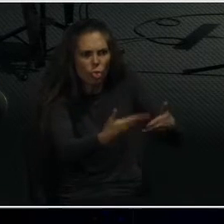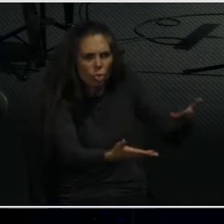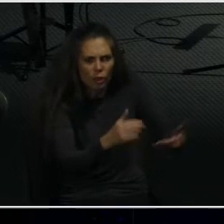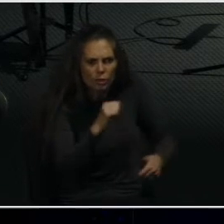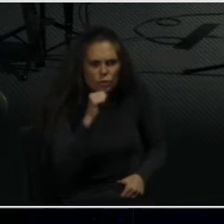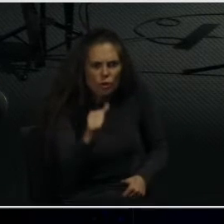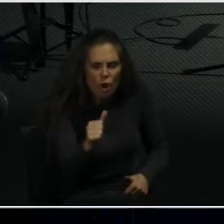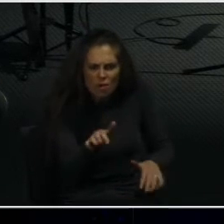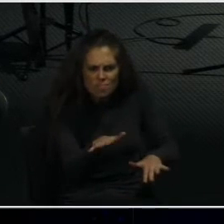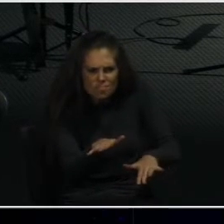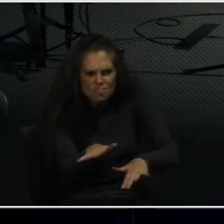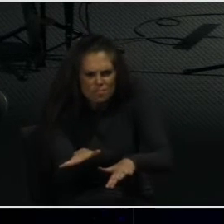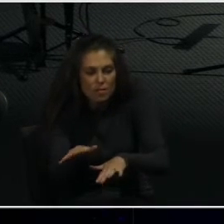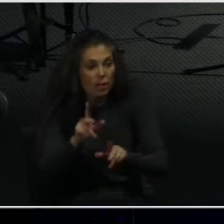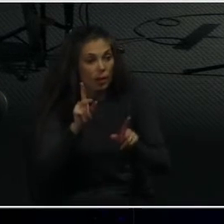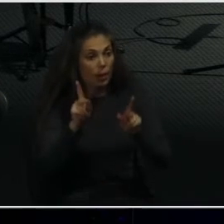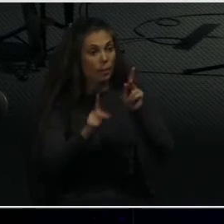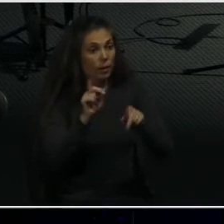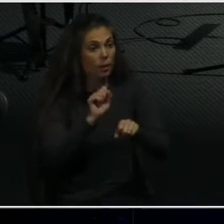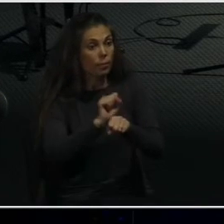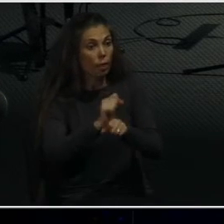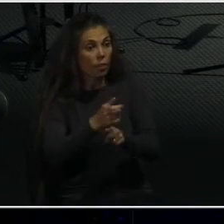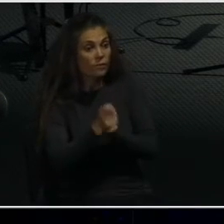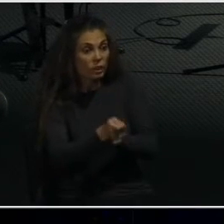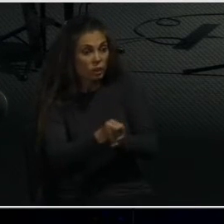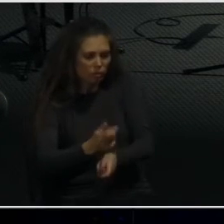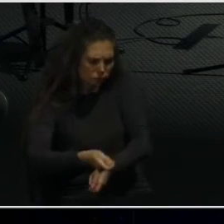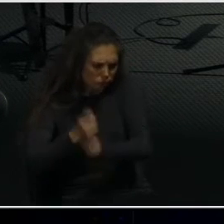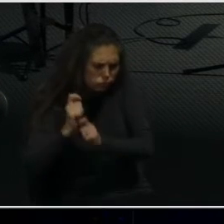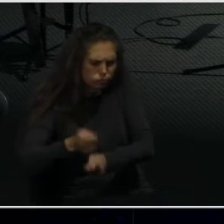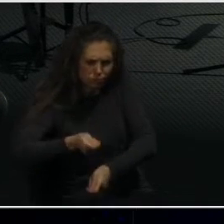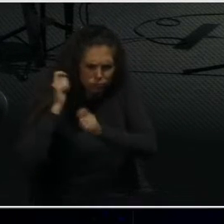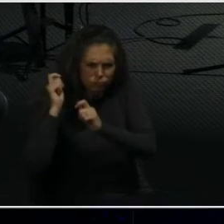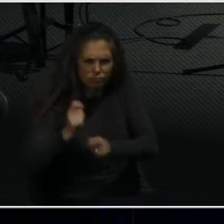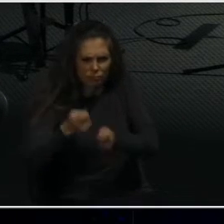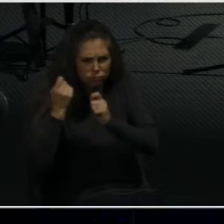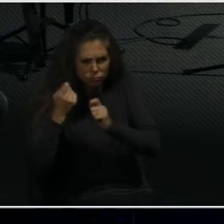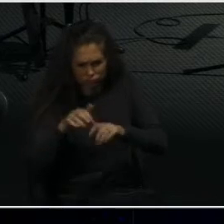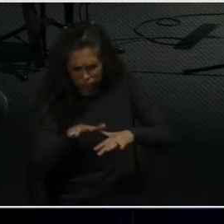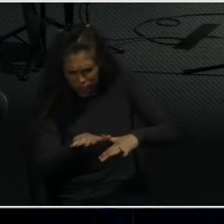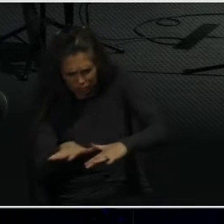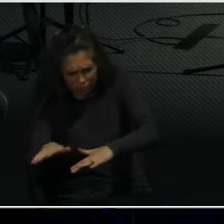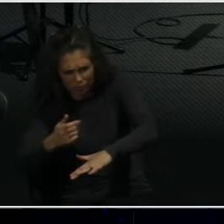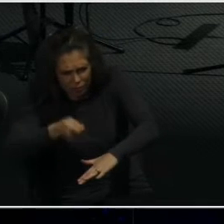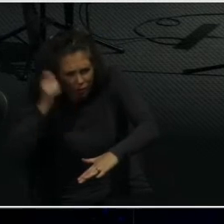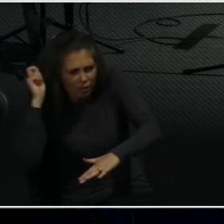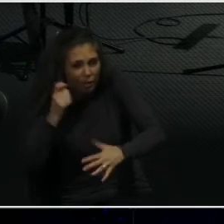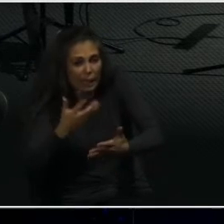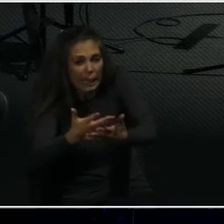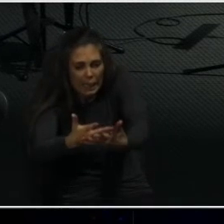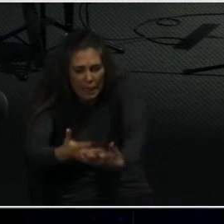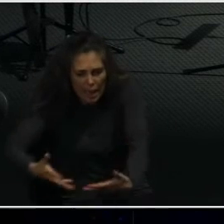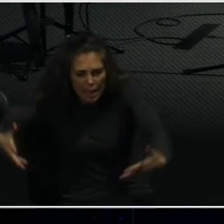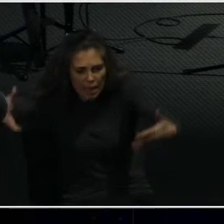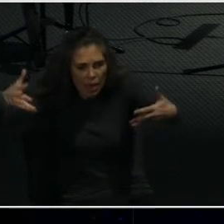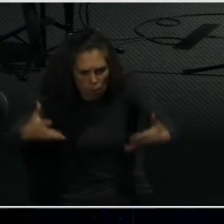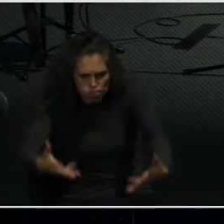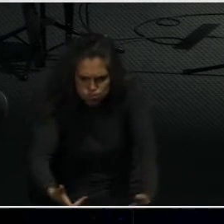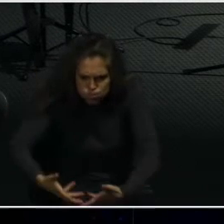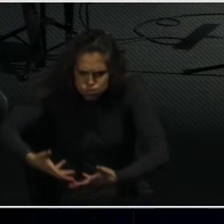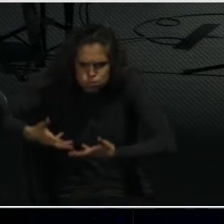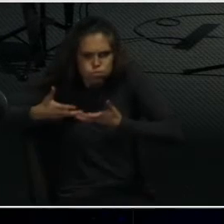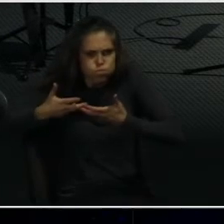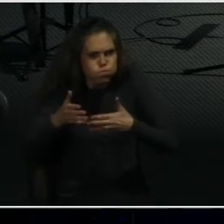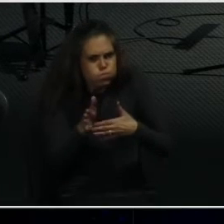En Eglaim, it will be a place for the spreading of nets. Its fish will be of very many kinds, like the fish of the great